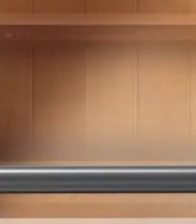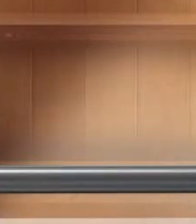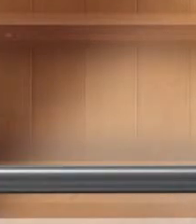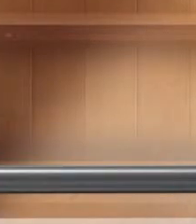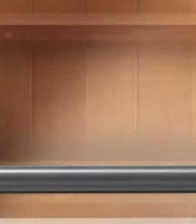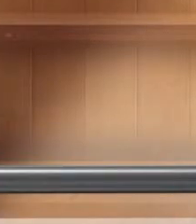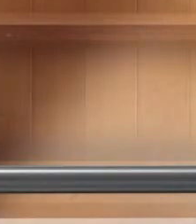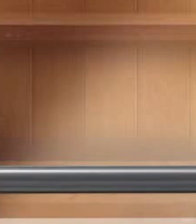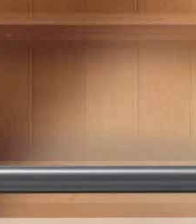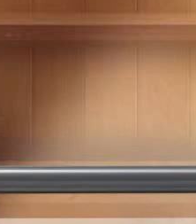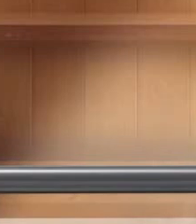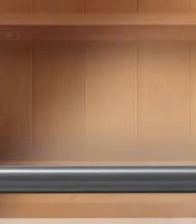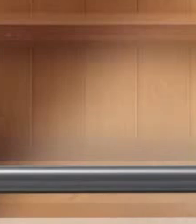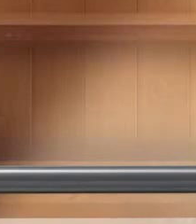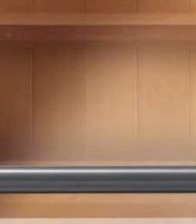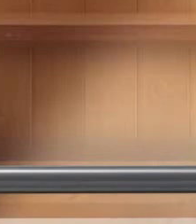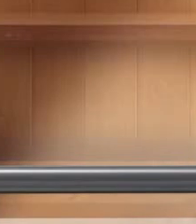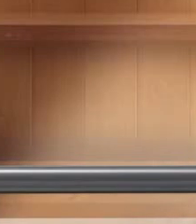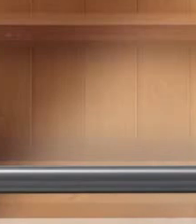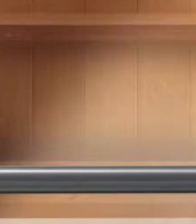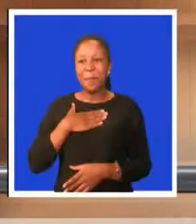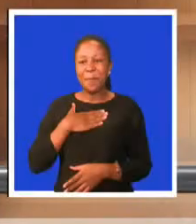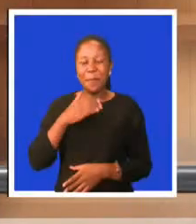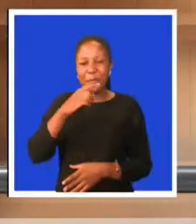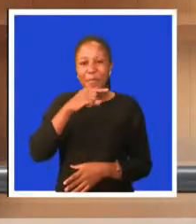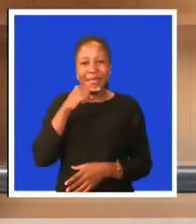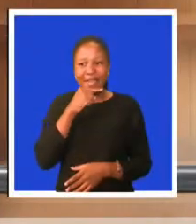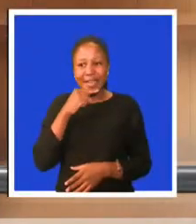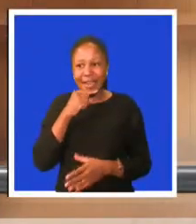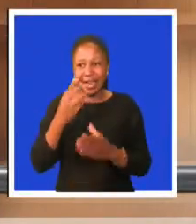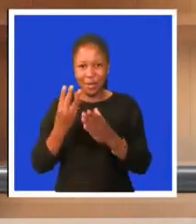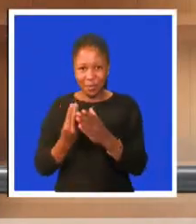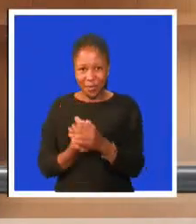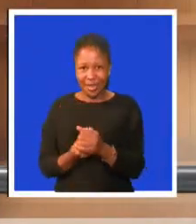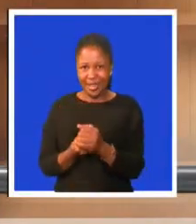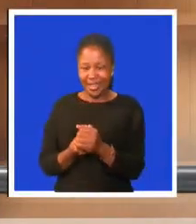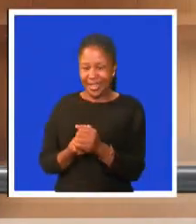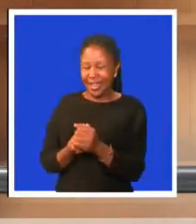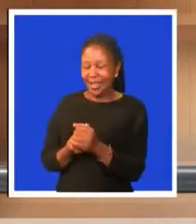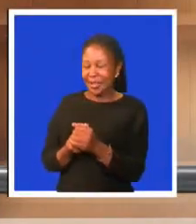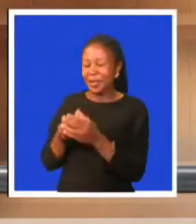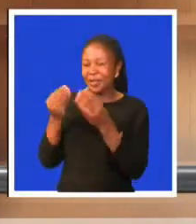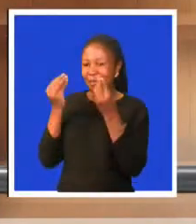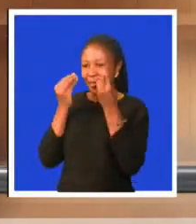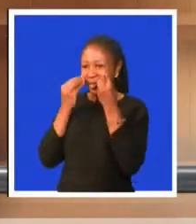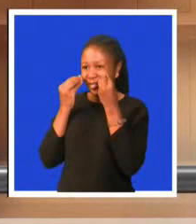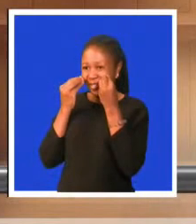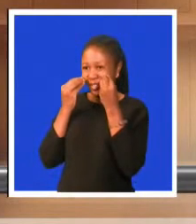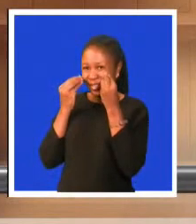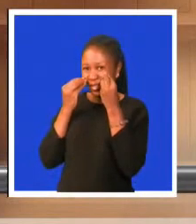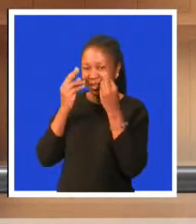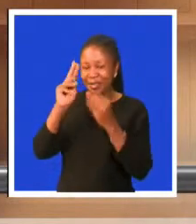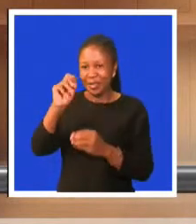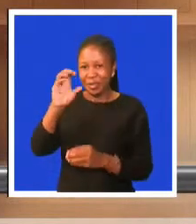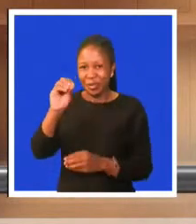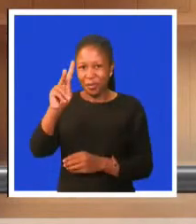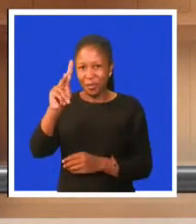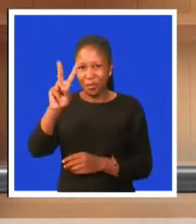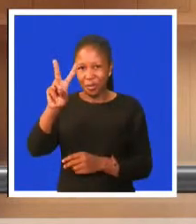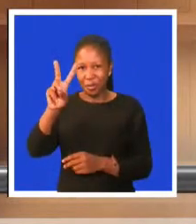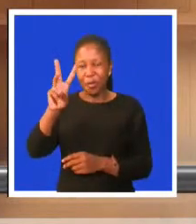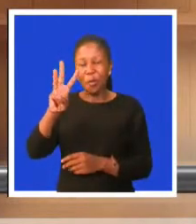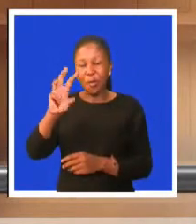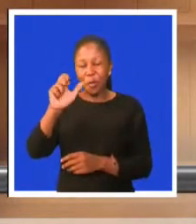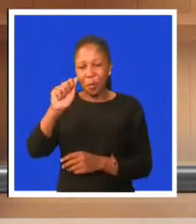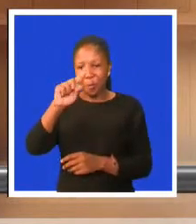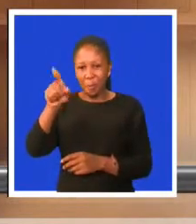Lerato Mabilisa, and joining me in the studio is my co-host, Nogwazi Dlamini. Also joining me